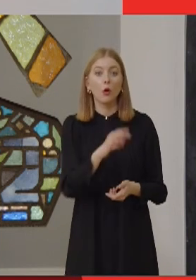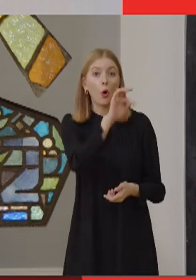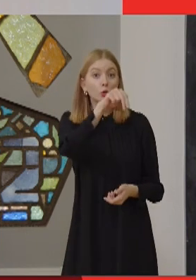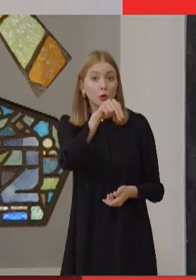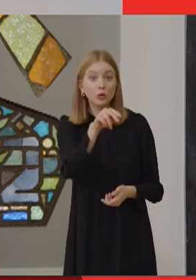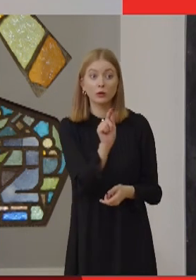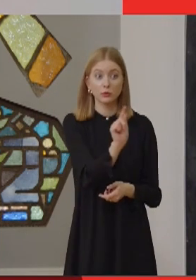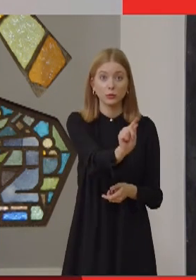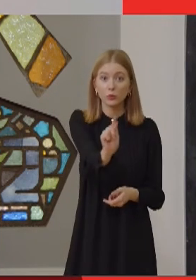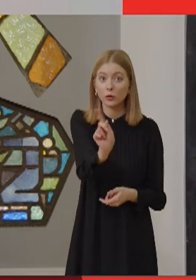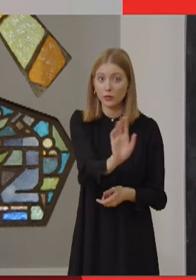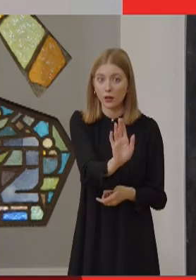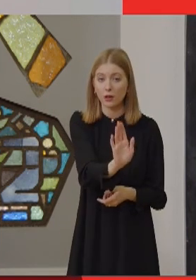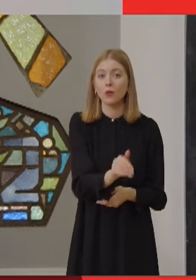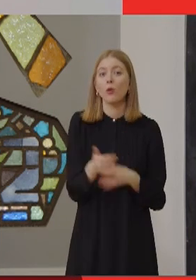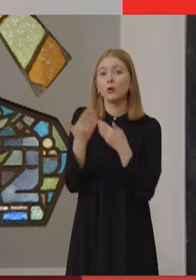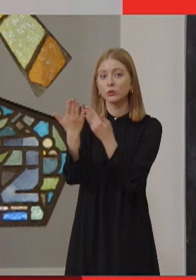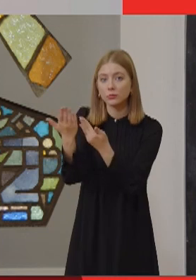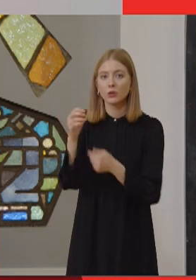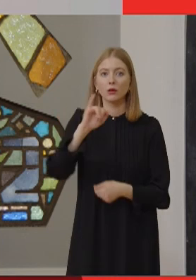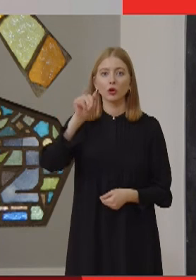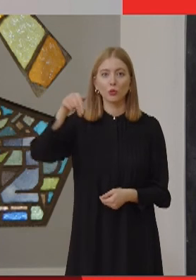in a diminutive or not in a diminutive form.